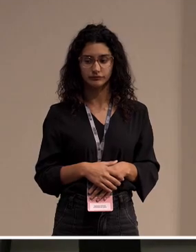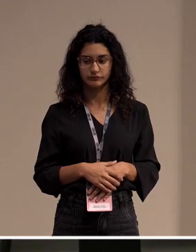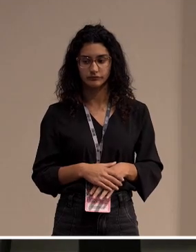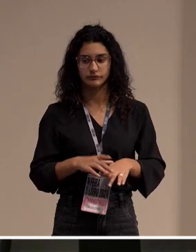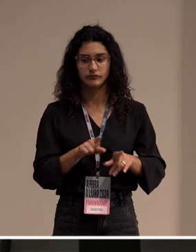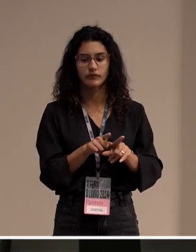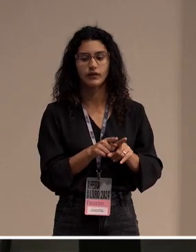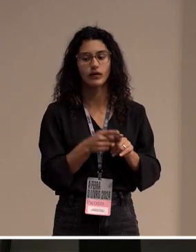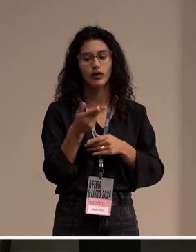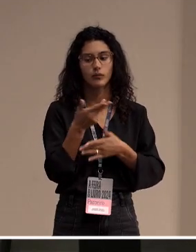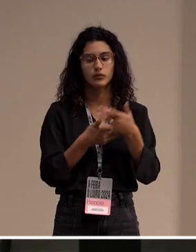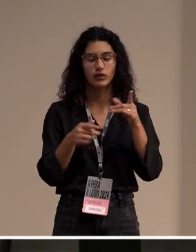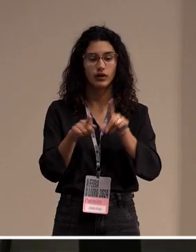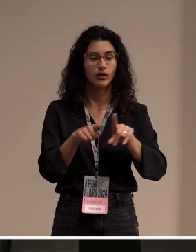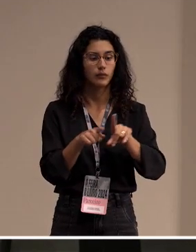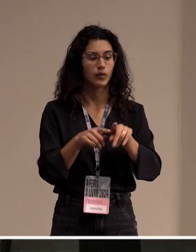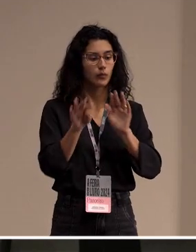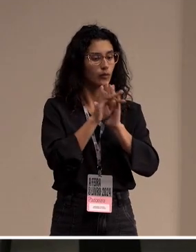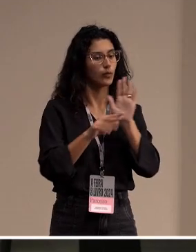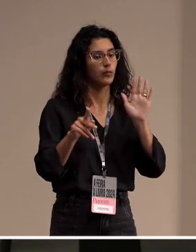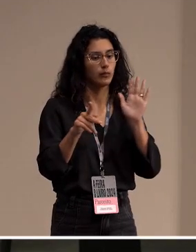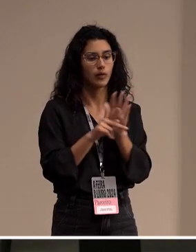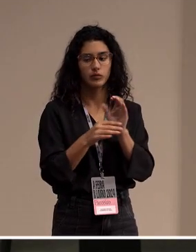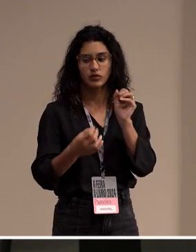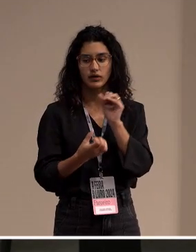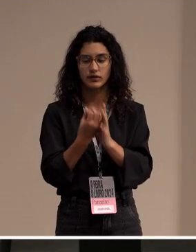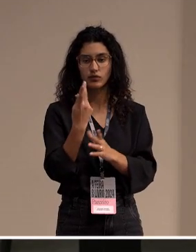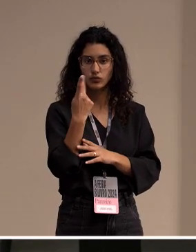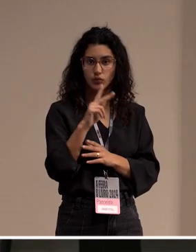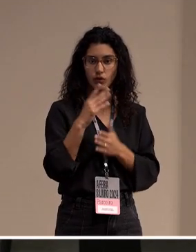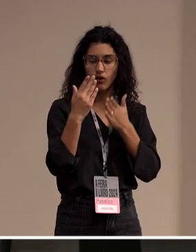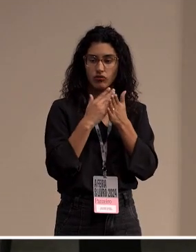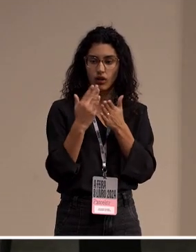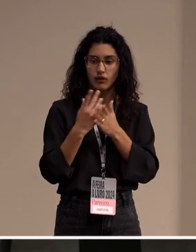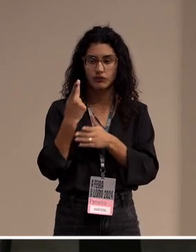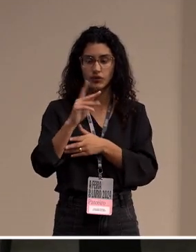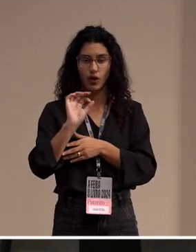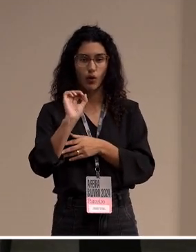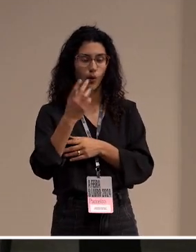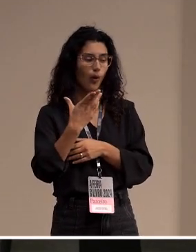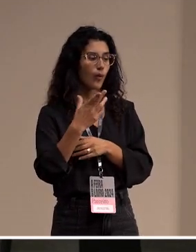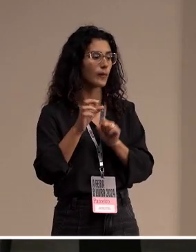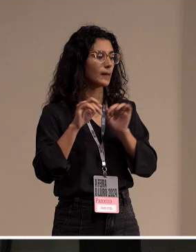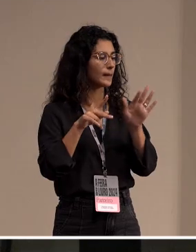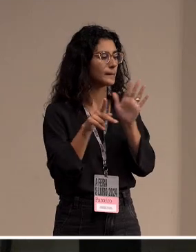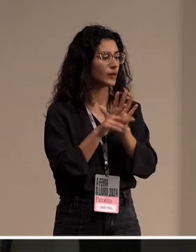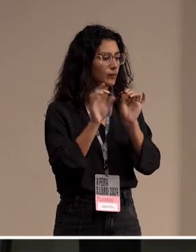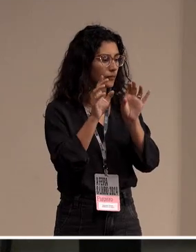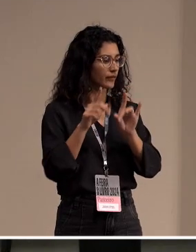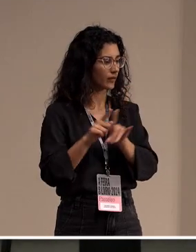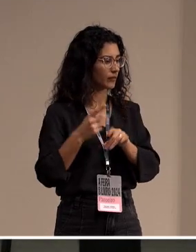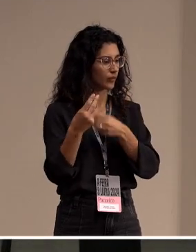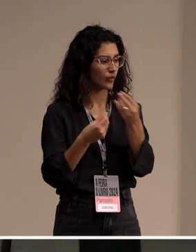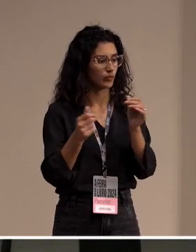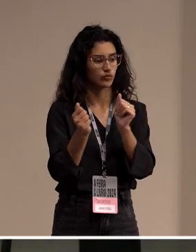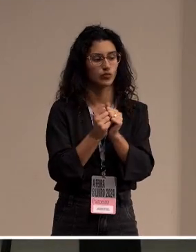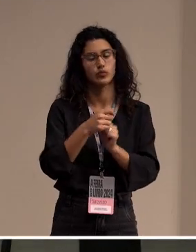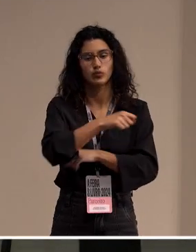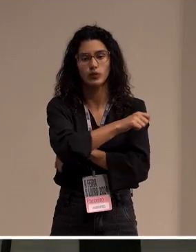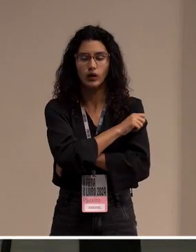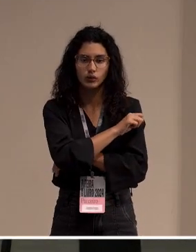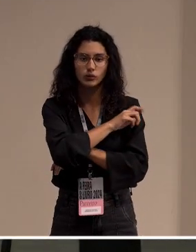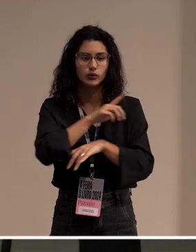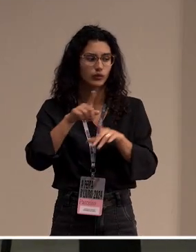jornalista falava que você compartilhava o seu processo de criação de alguns livros seus, ou não sei se foi de um especificamente, com os seus